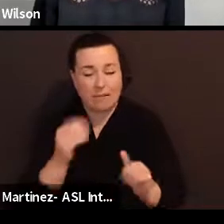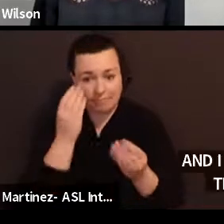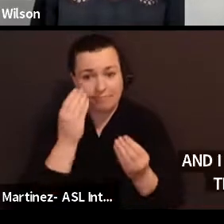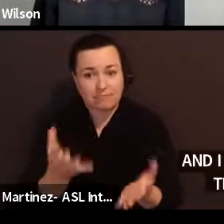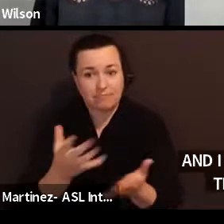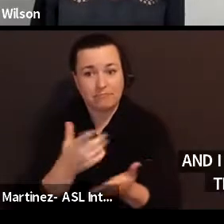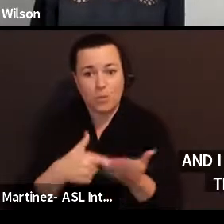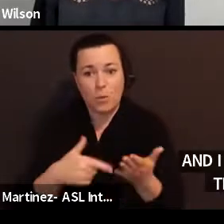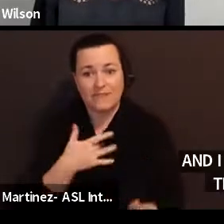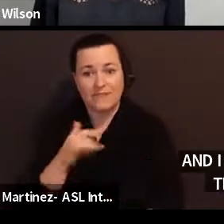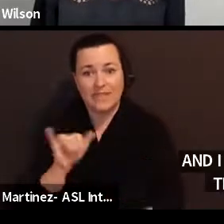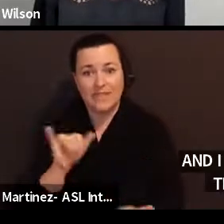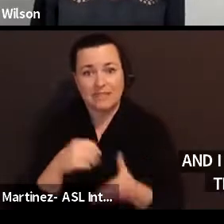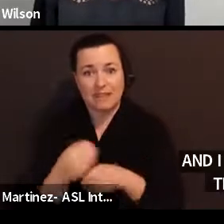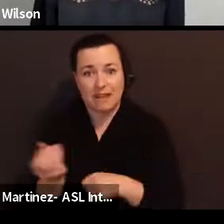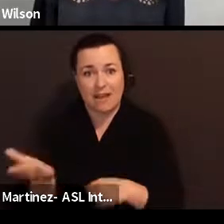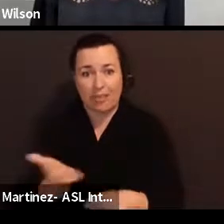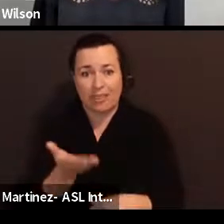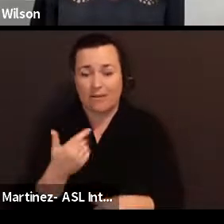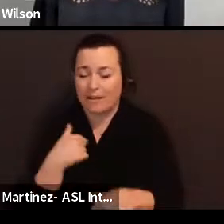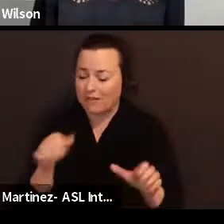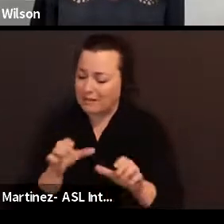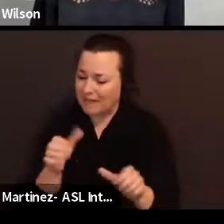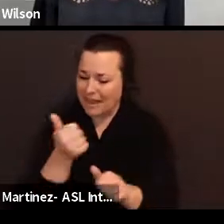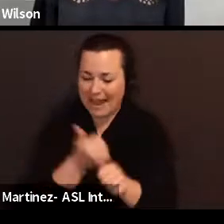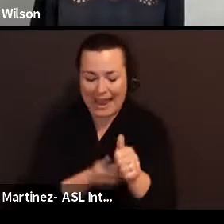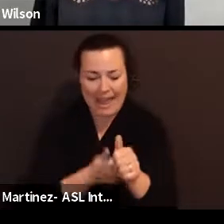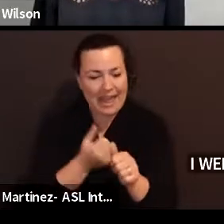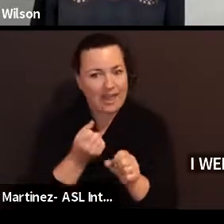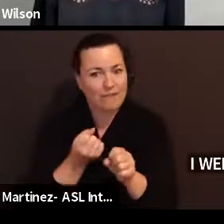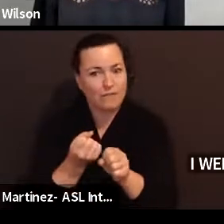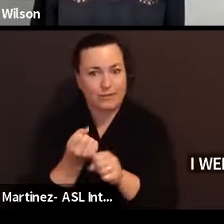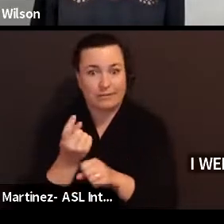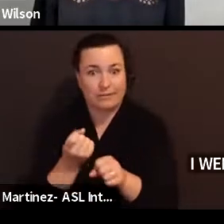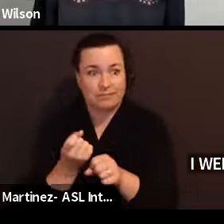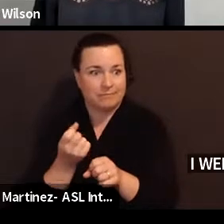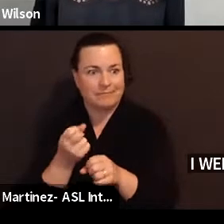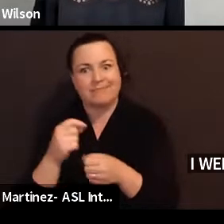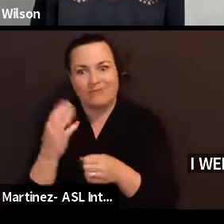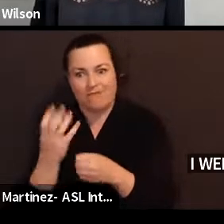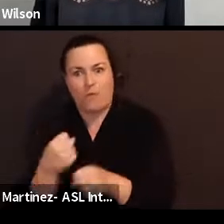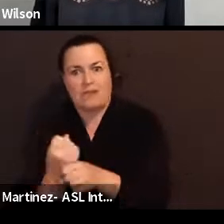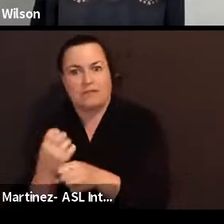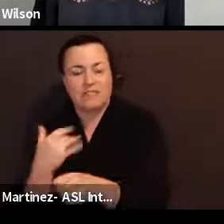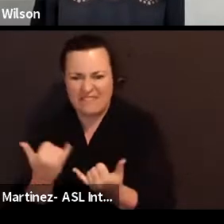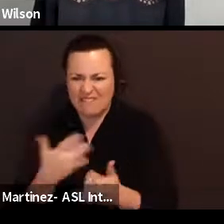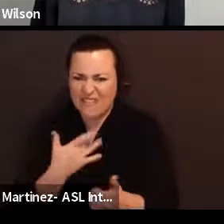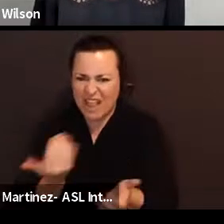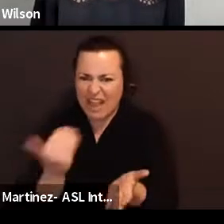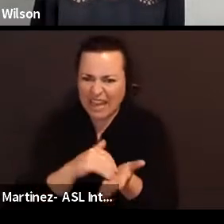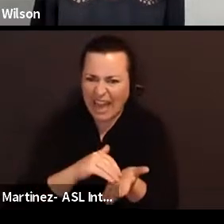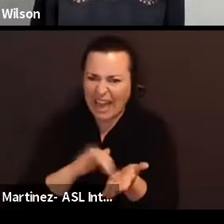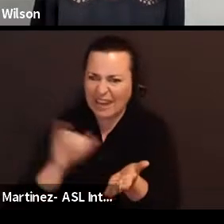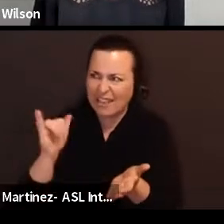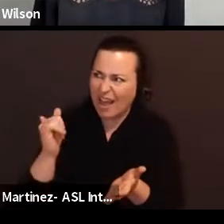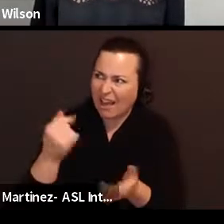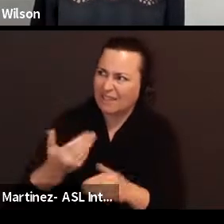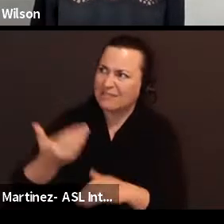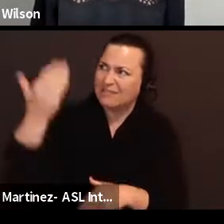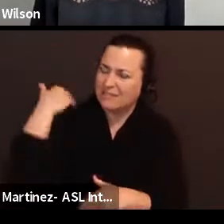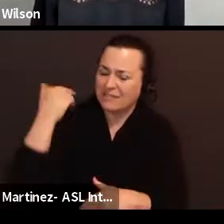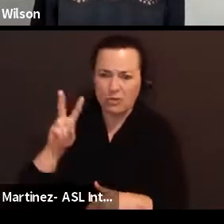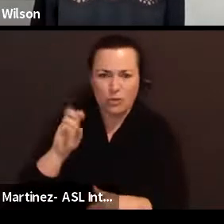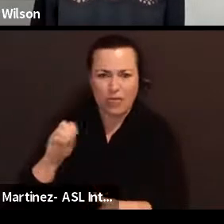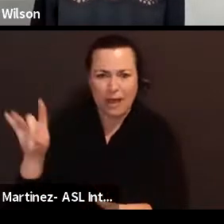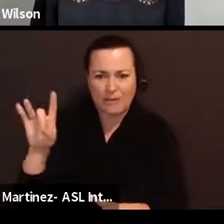out there. And I've done this every cycle. It feels like 2008 all over again. The enthusiasm on the